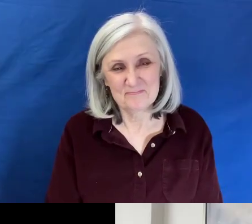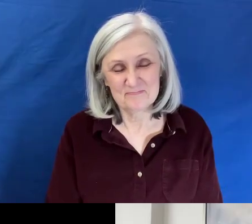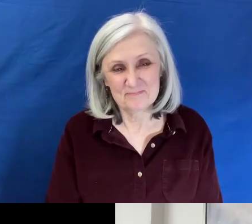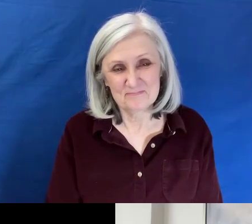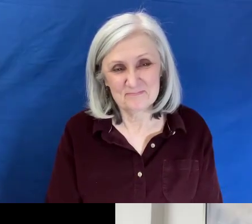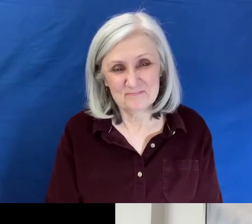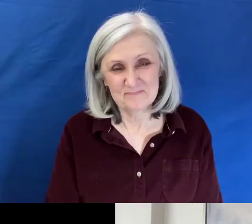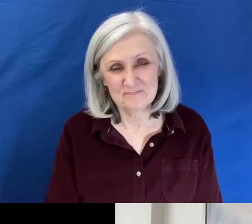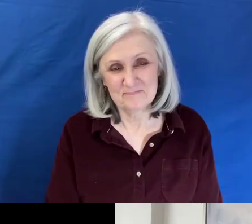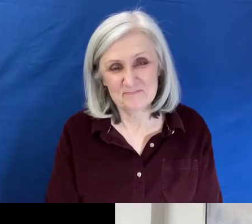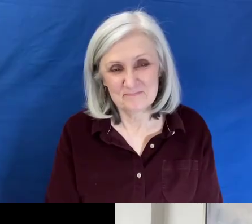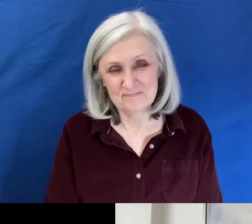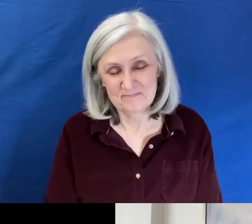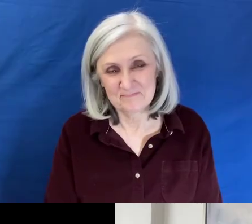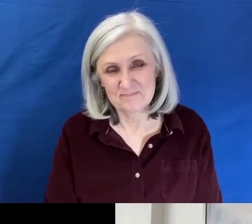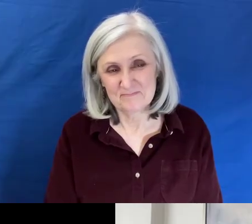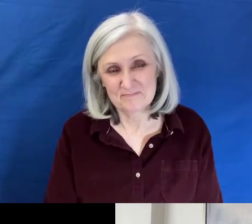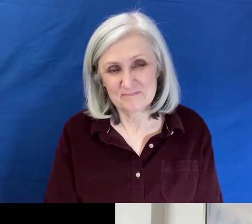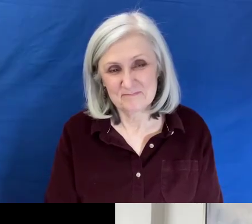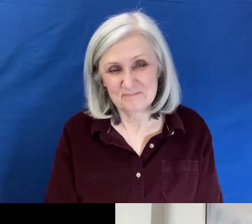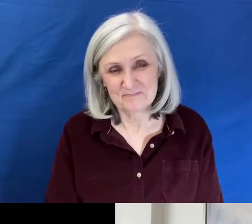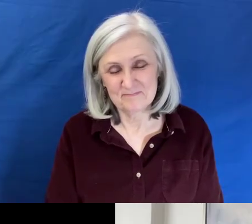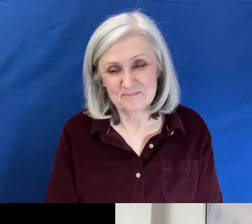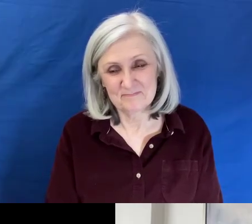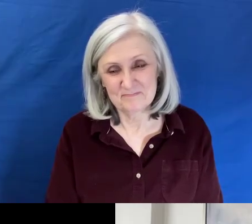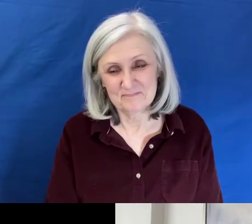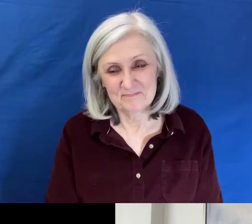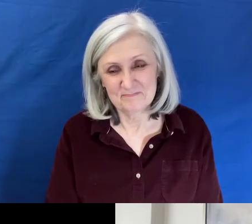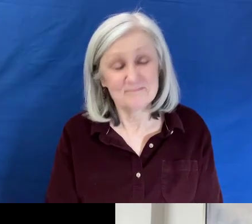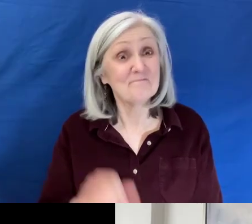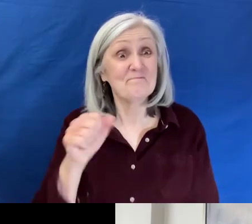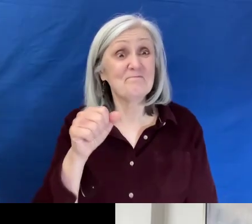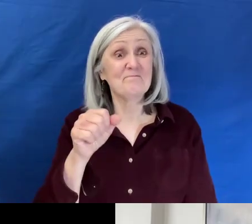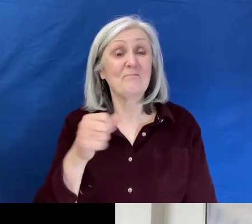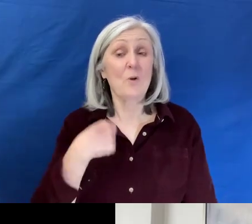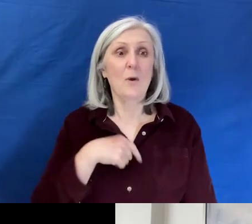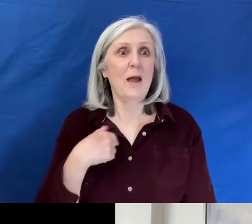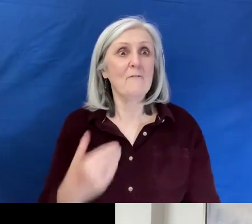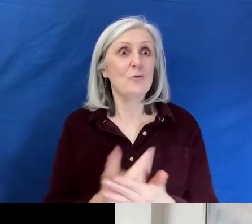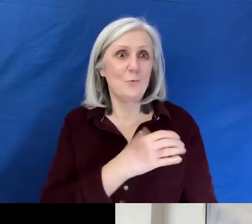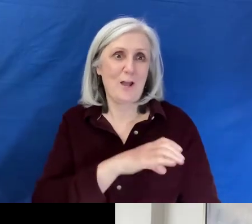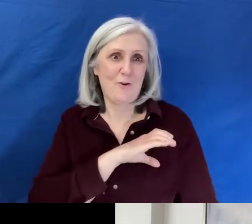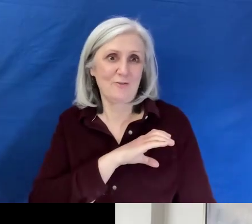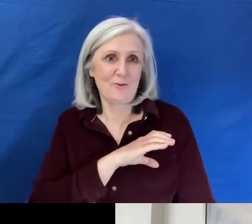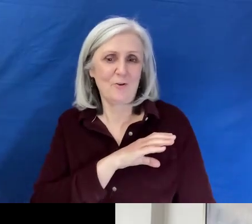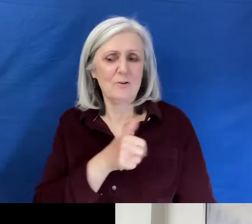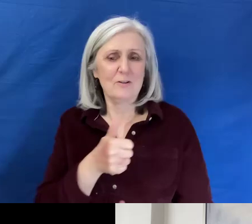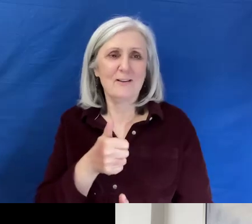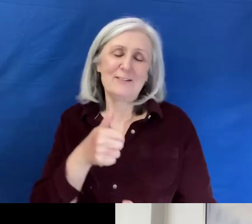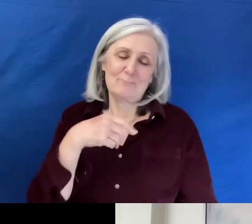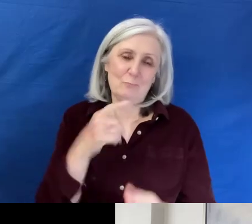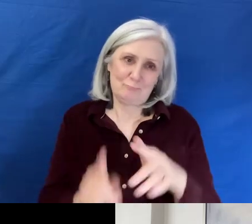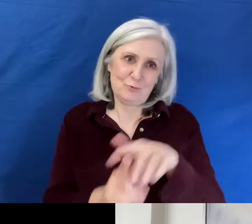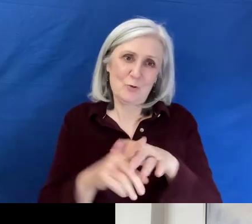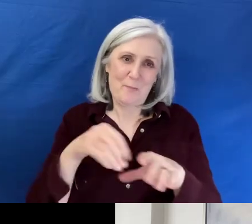or anything that you want to share with from One Hope College? Yeah, well, we have a new character who's in town for